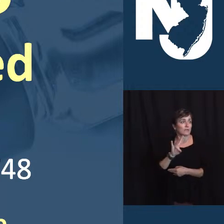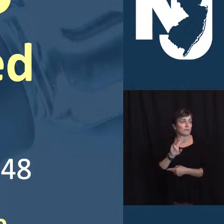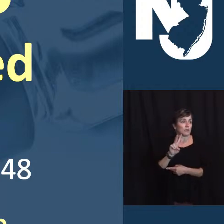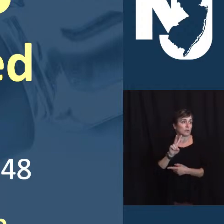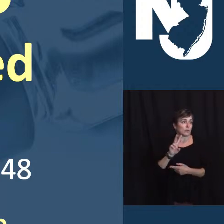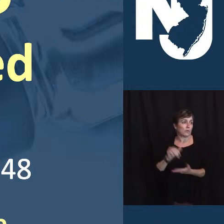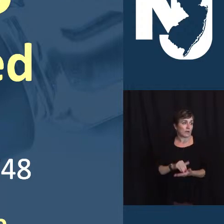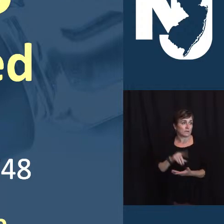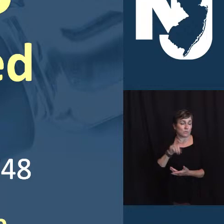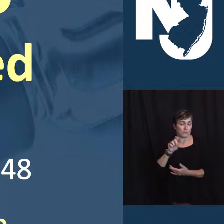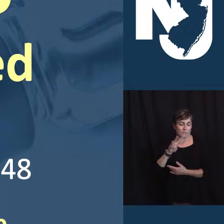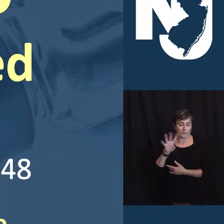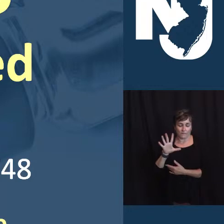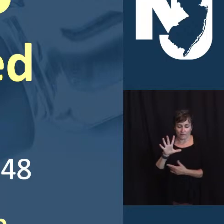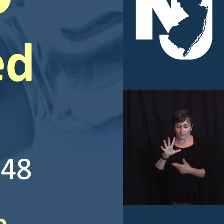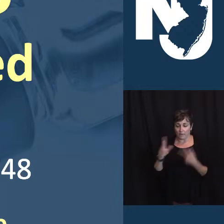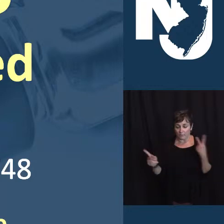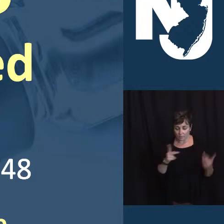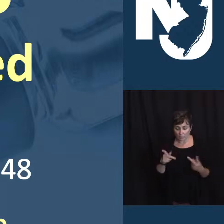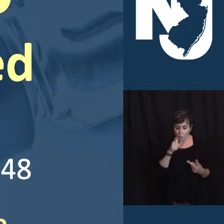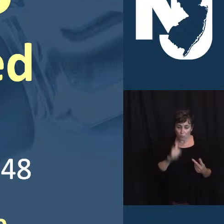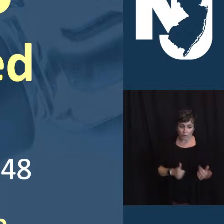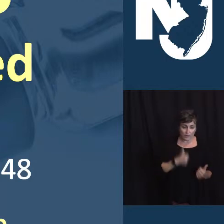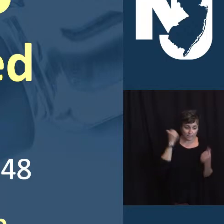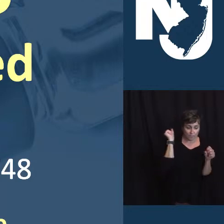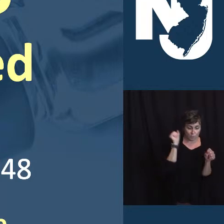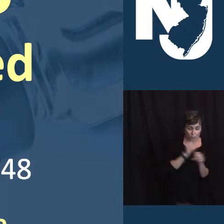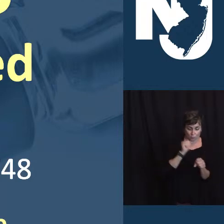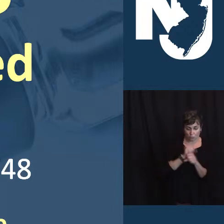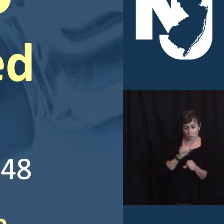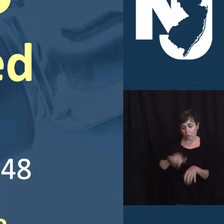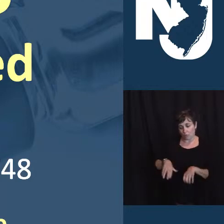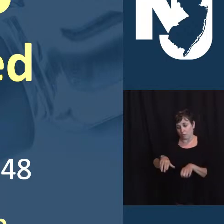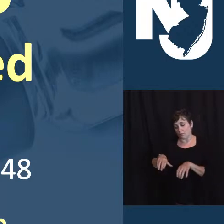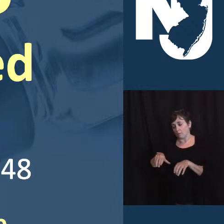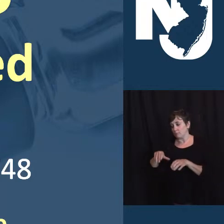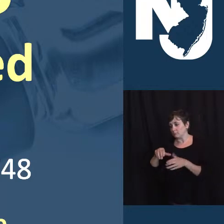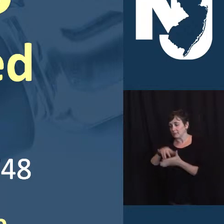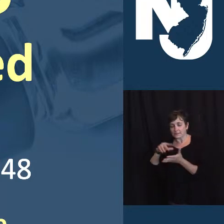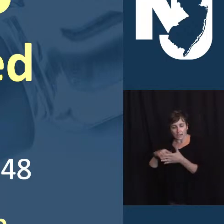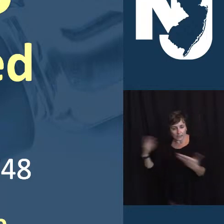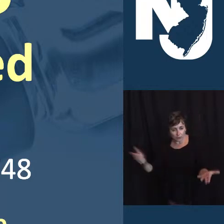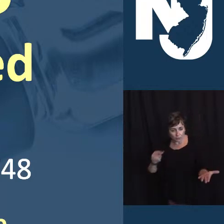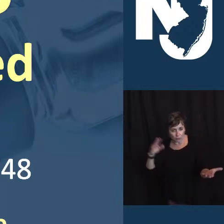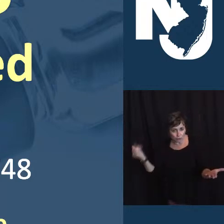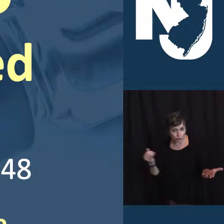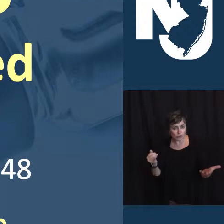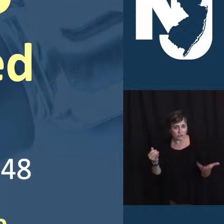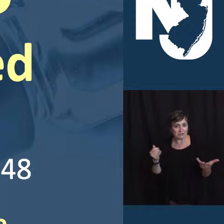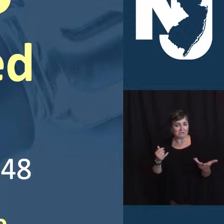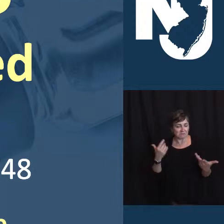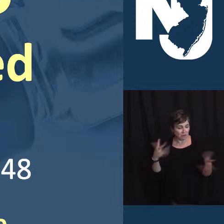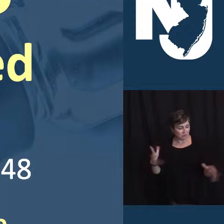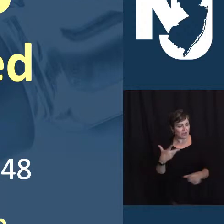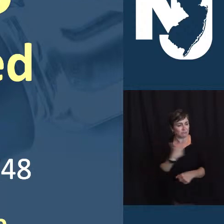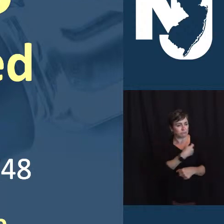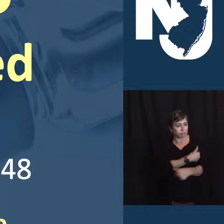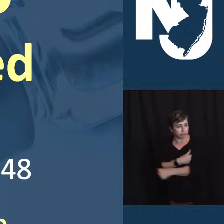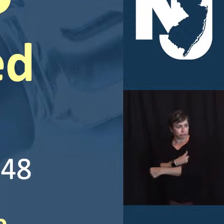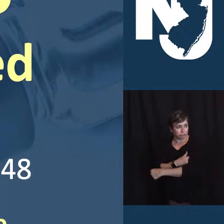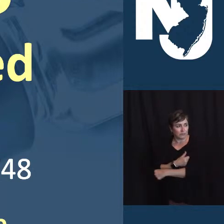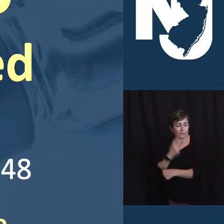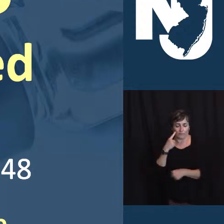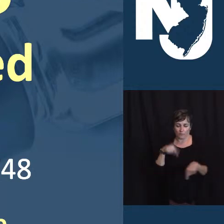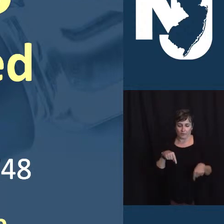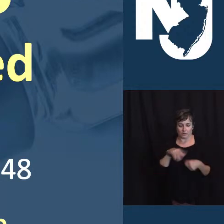4,203,397 individuals who live, work, or study in New Jersey as having been fully vaccinated at one of our in-state sites. Another